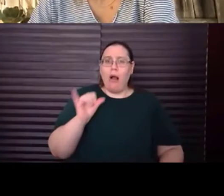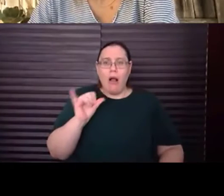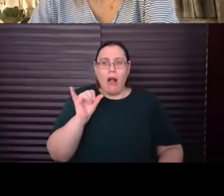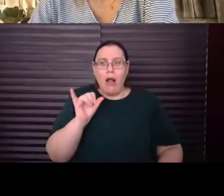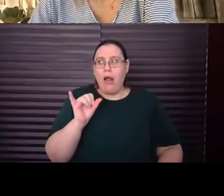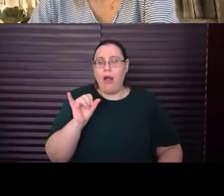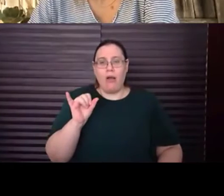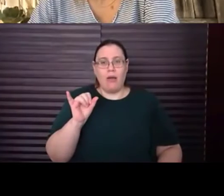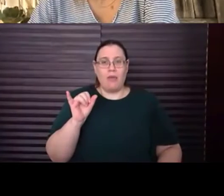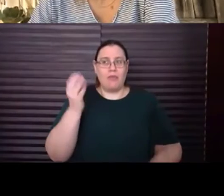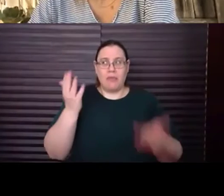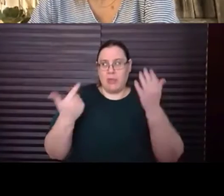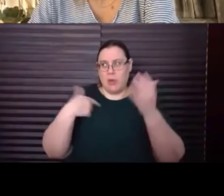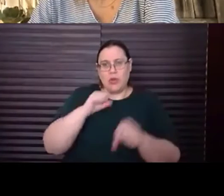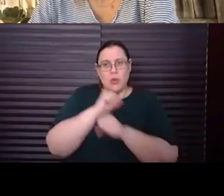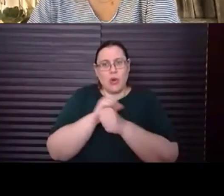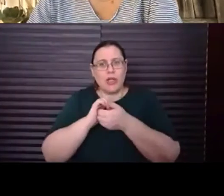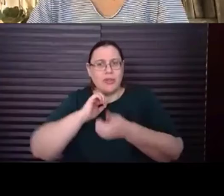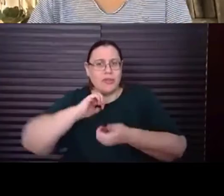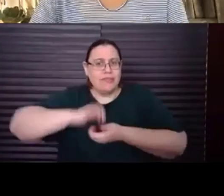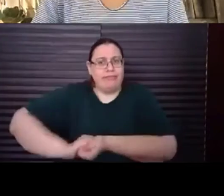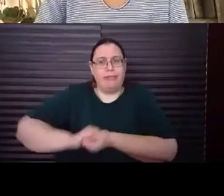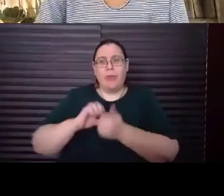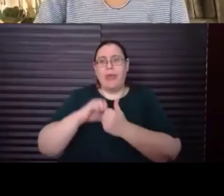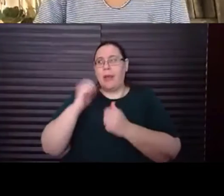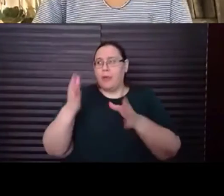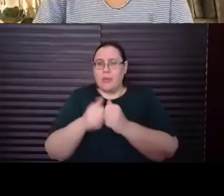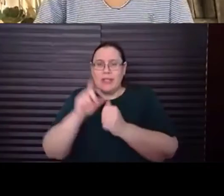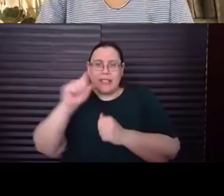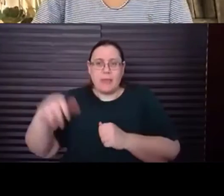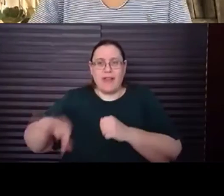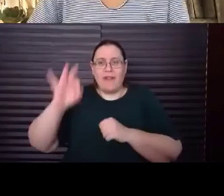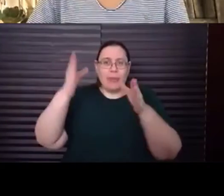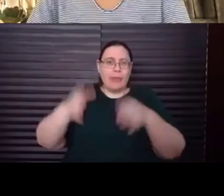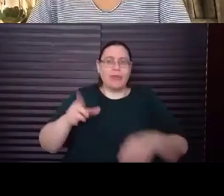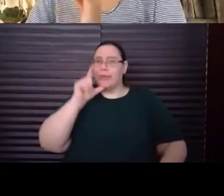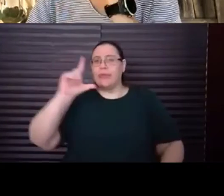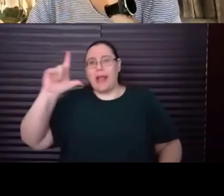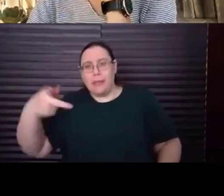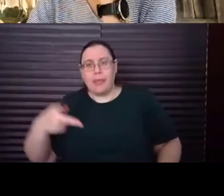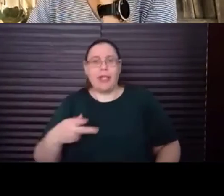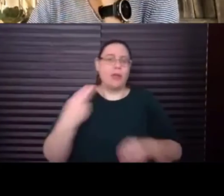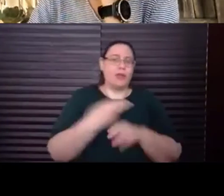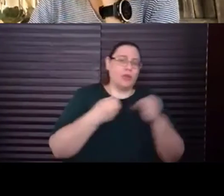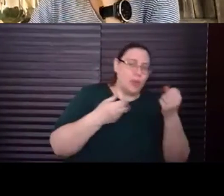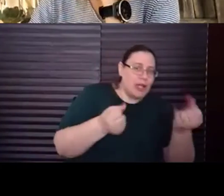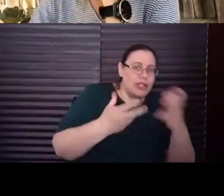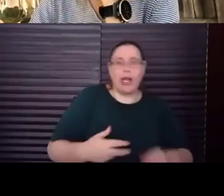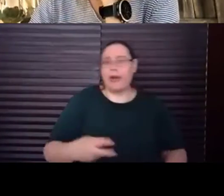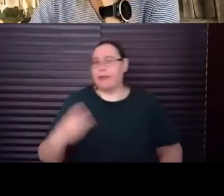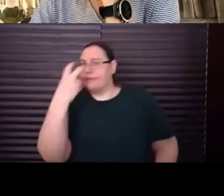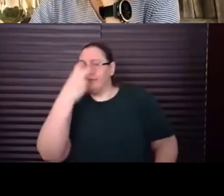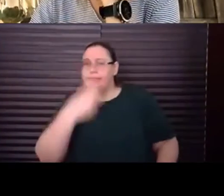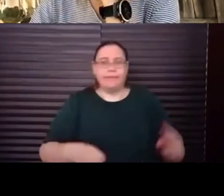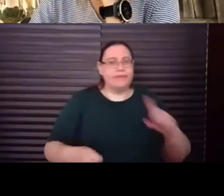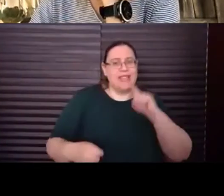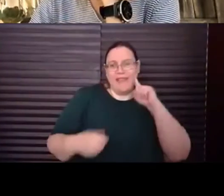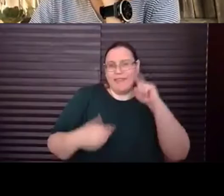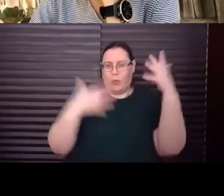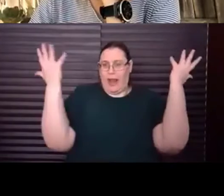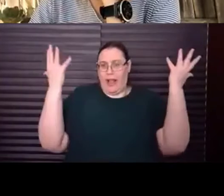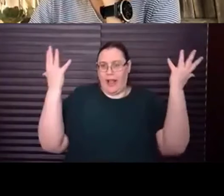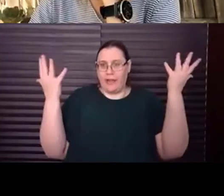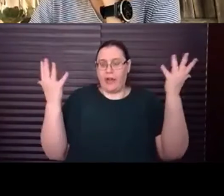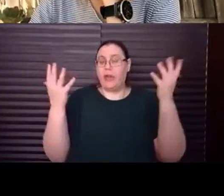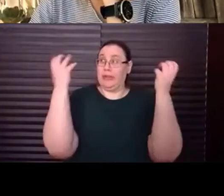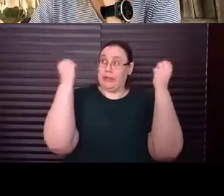minute, we should work together. Let me find somebody that's a little person or wheelchair user or blind or deaf, or, you know,